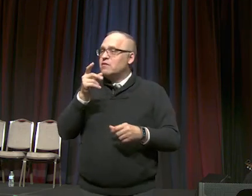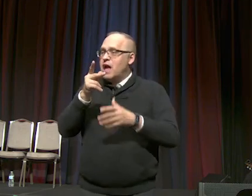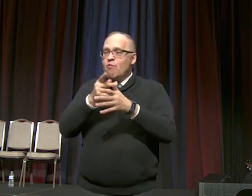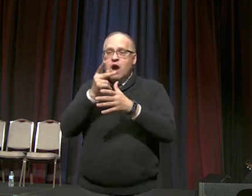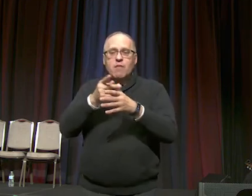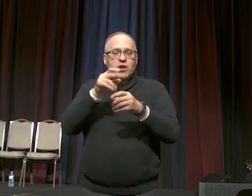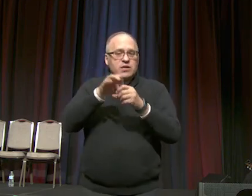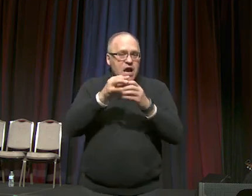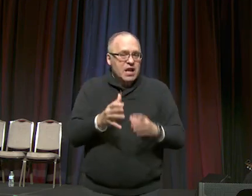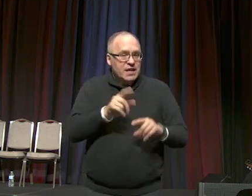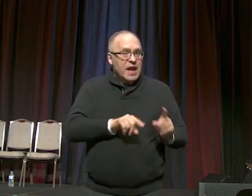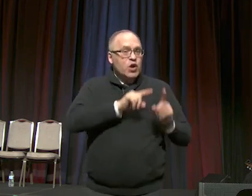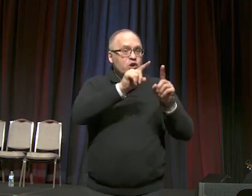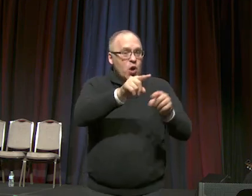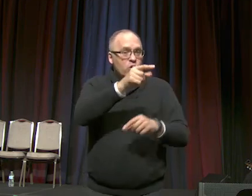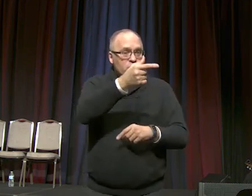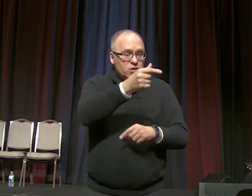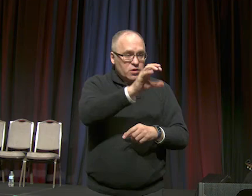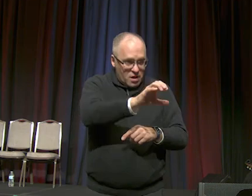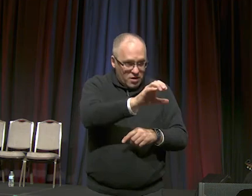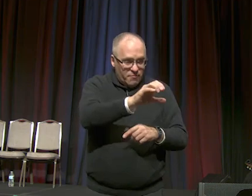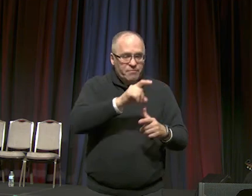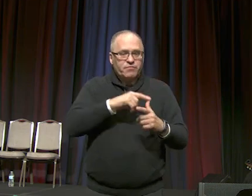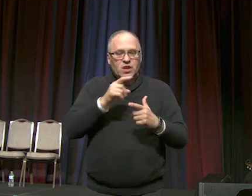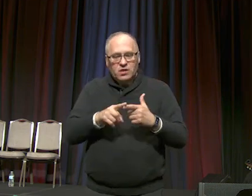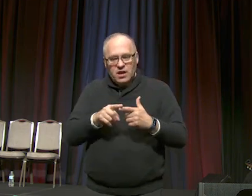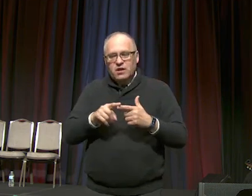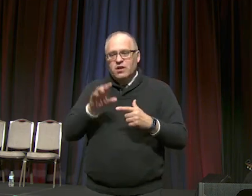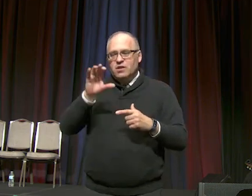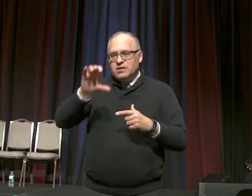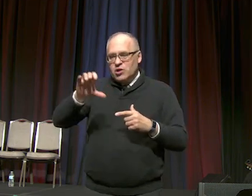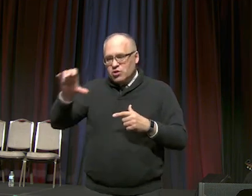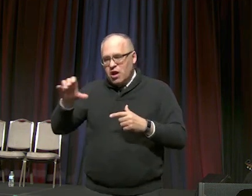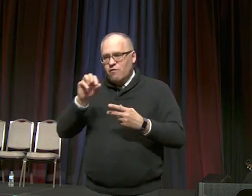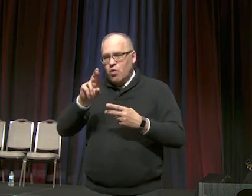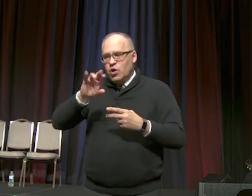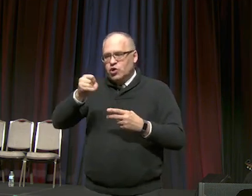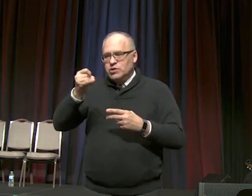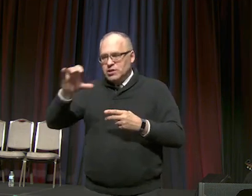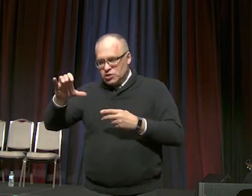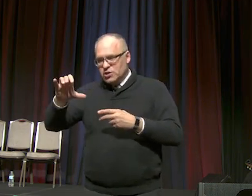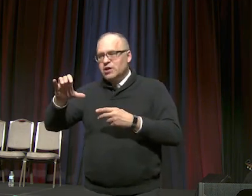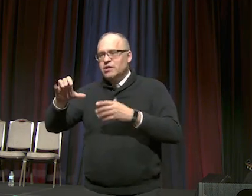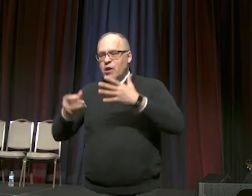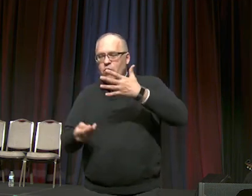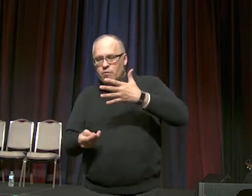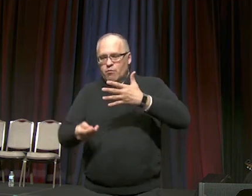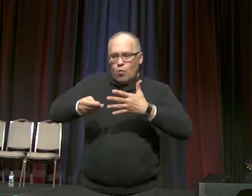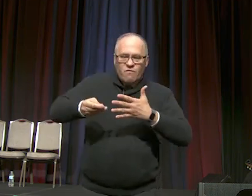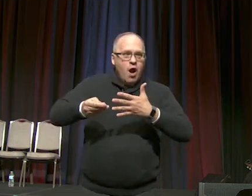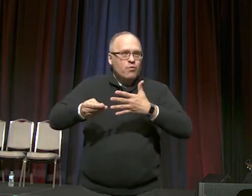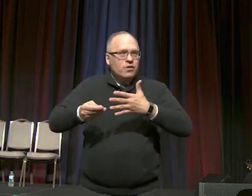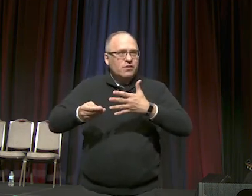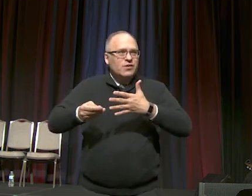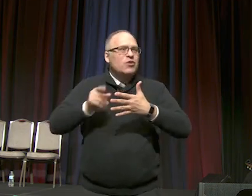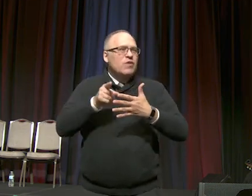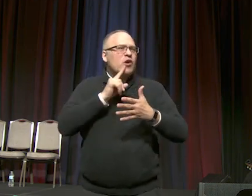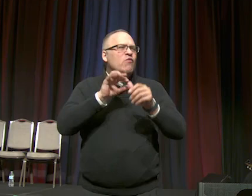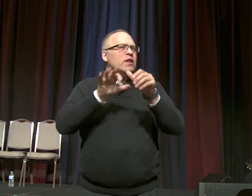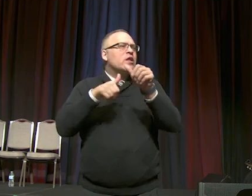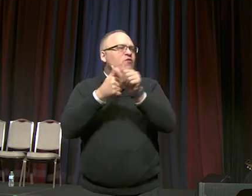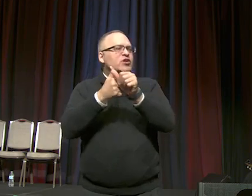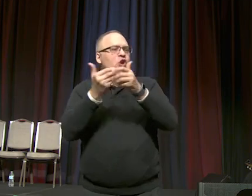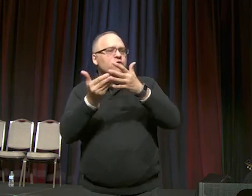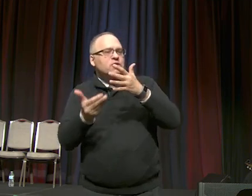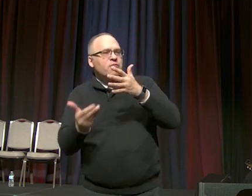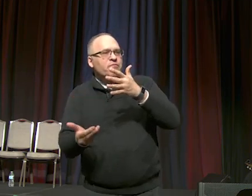any reason, the jurisdictional or central conference delegates move up one position in the order.